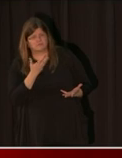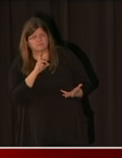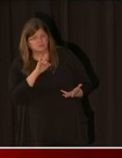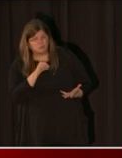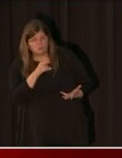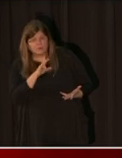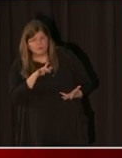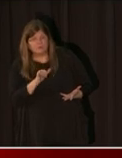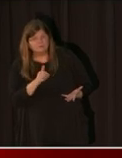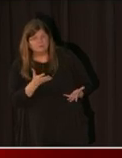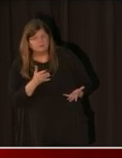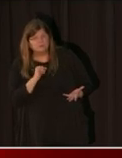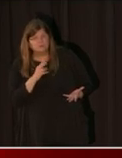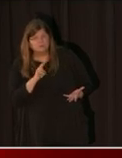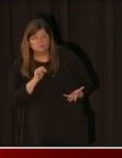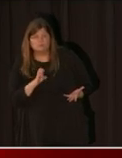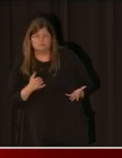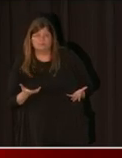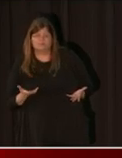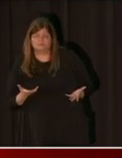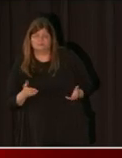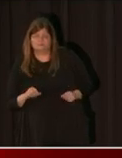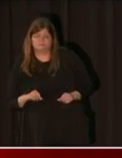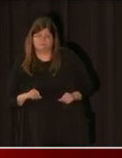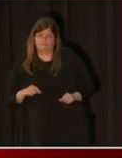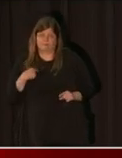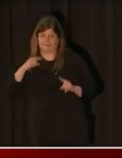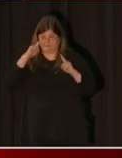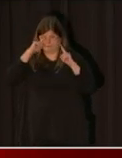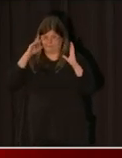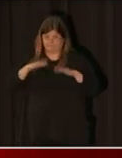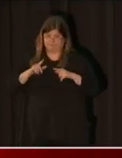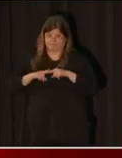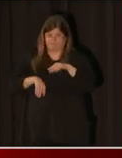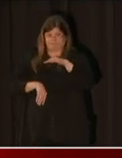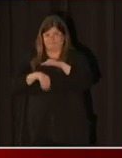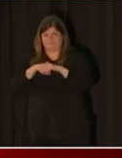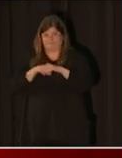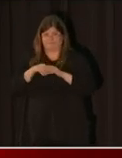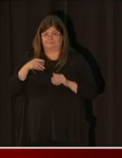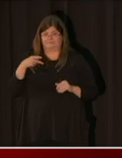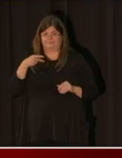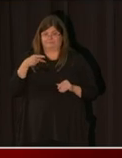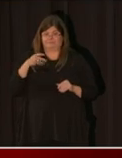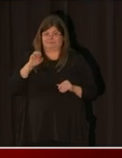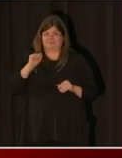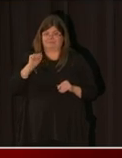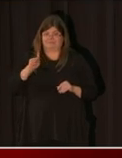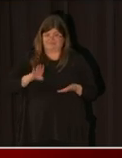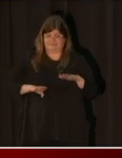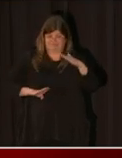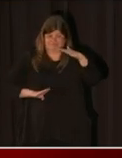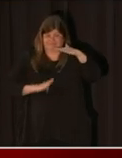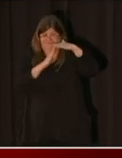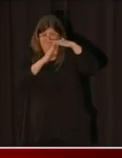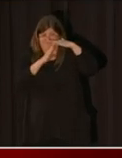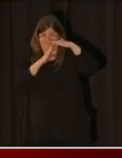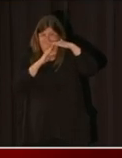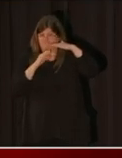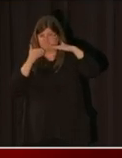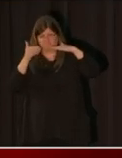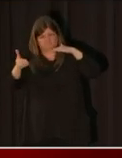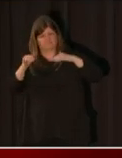looking, anticipating that we would hit our peak still in June. The middle of